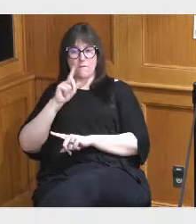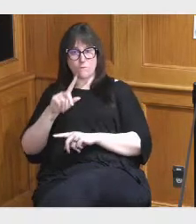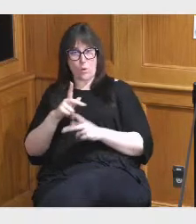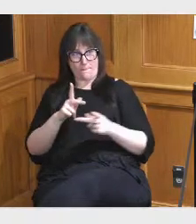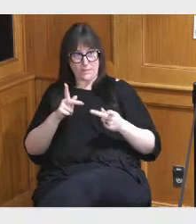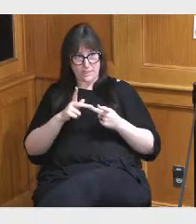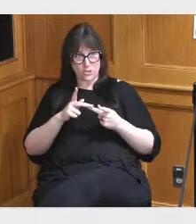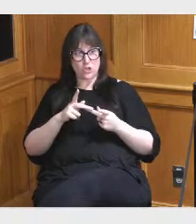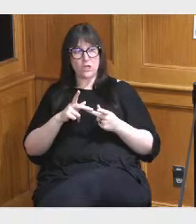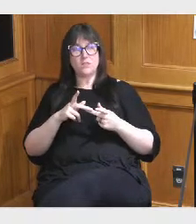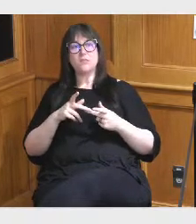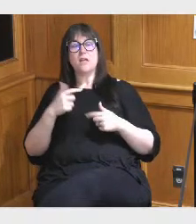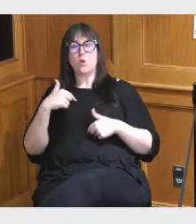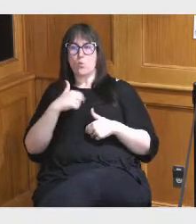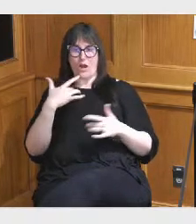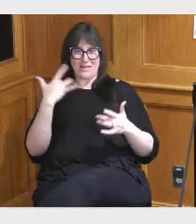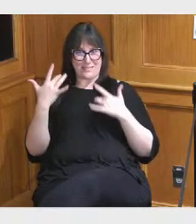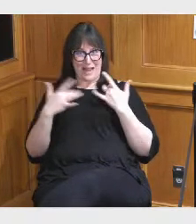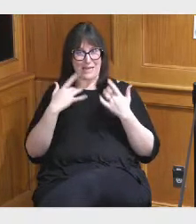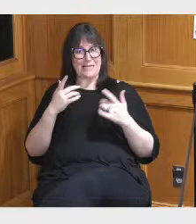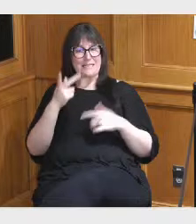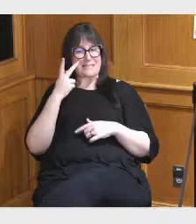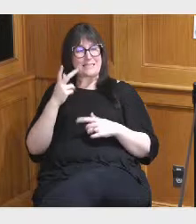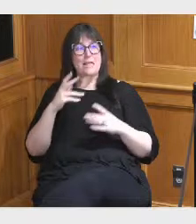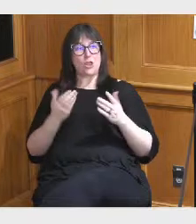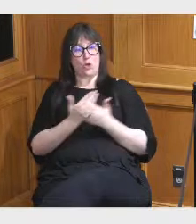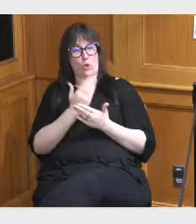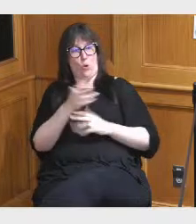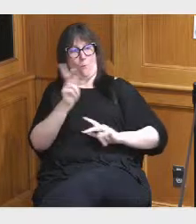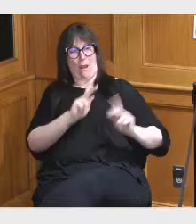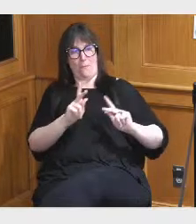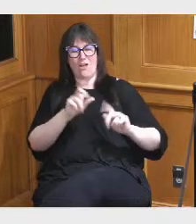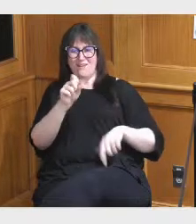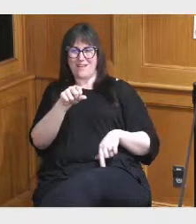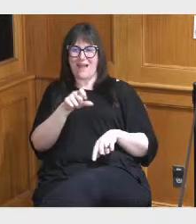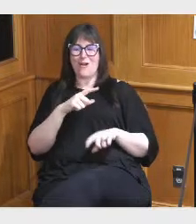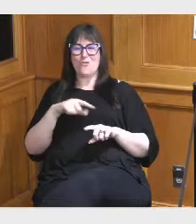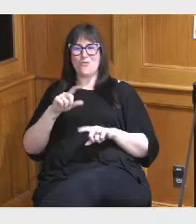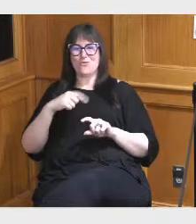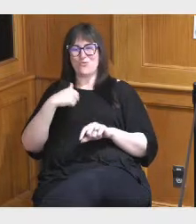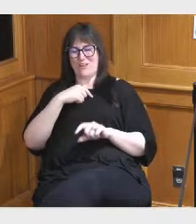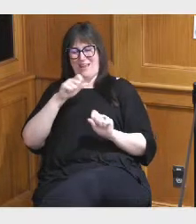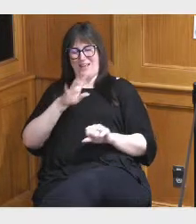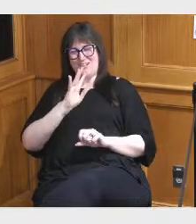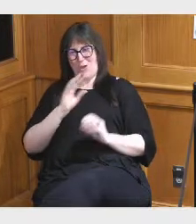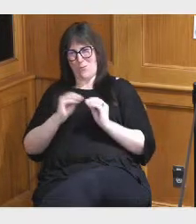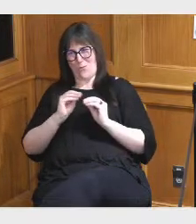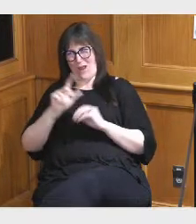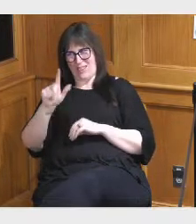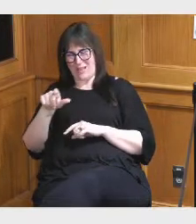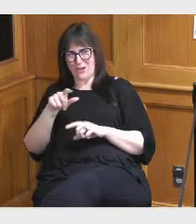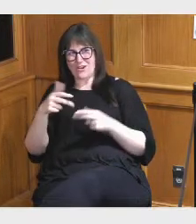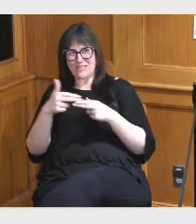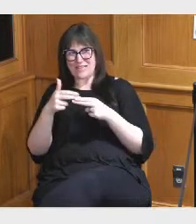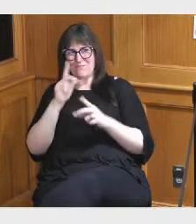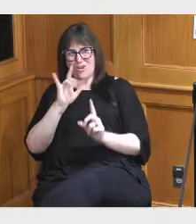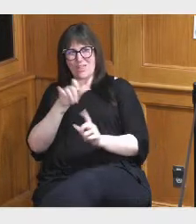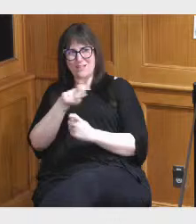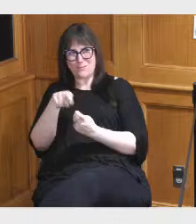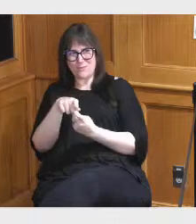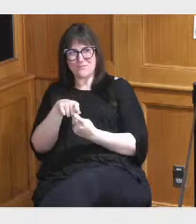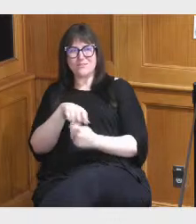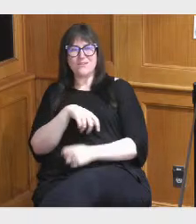coming through the pipeline. So we're really excited about that. We'll talk a little bit about that. I have a slide to talk a little bit more about that